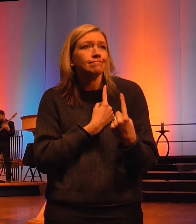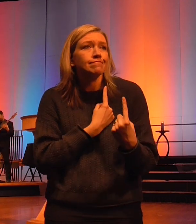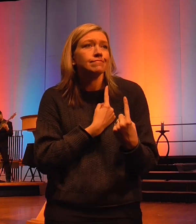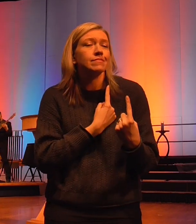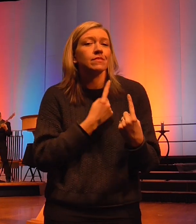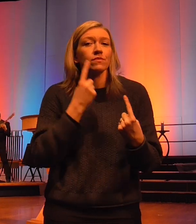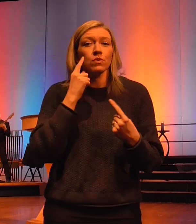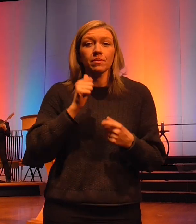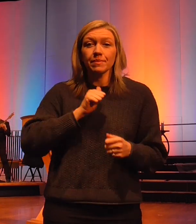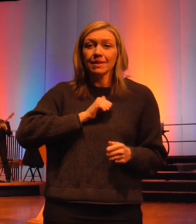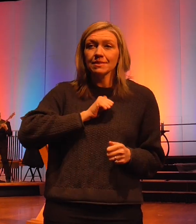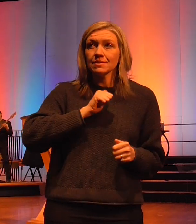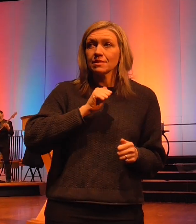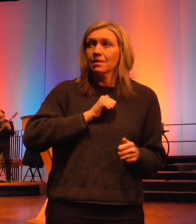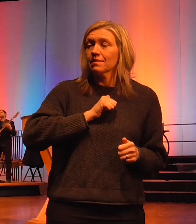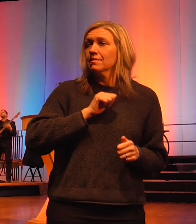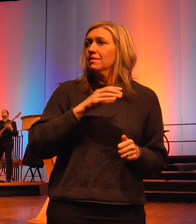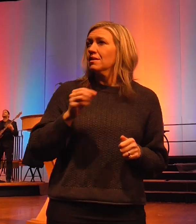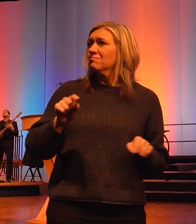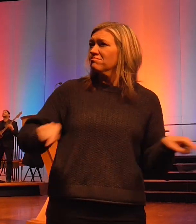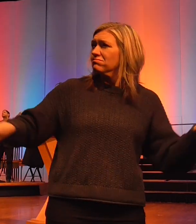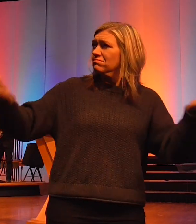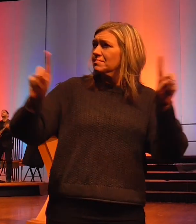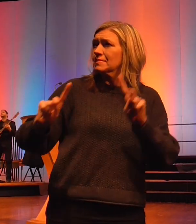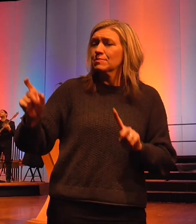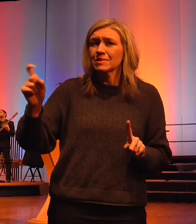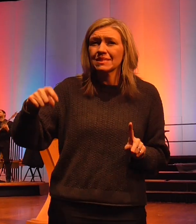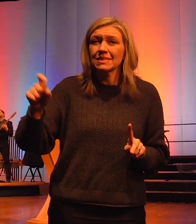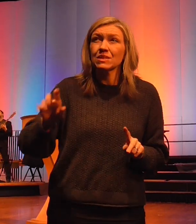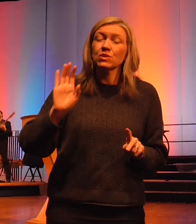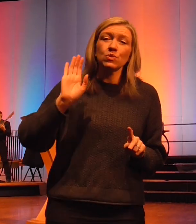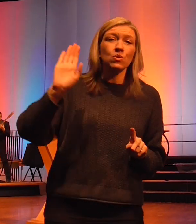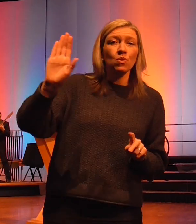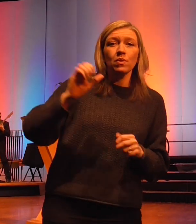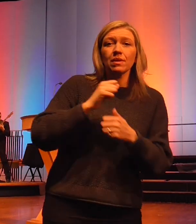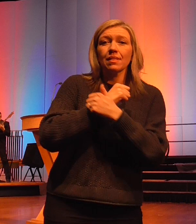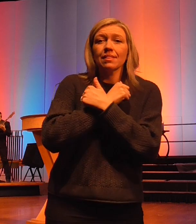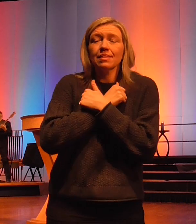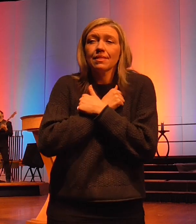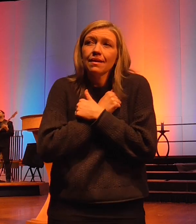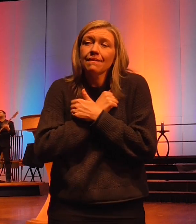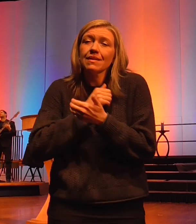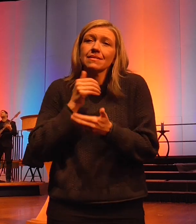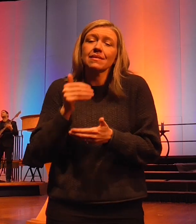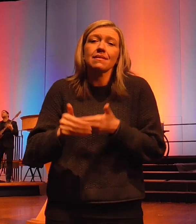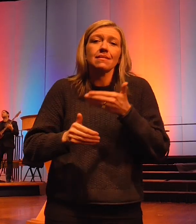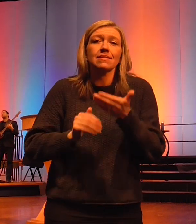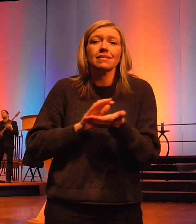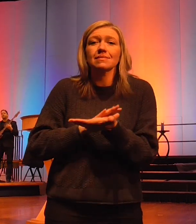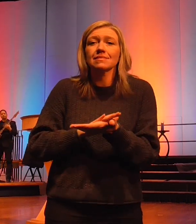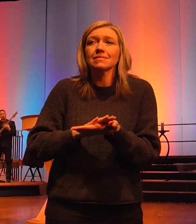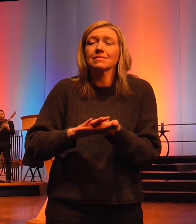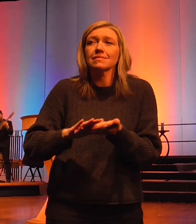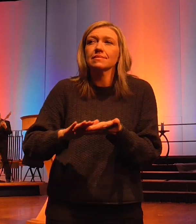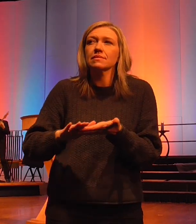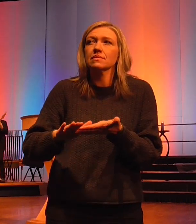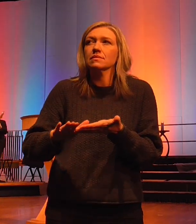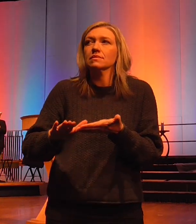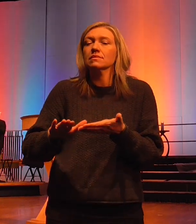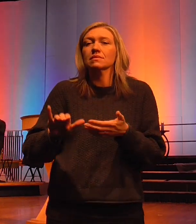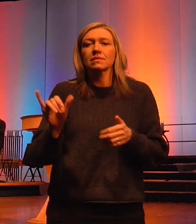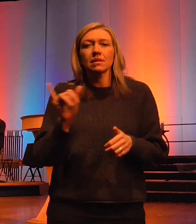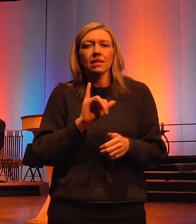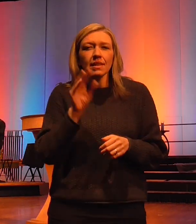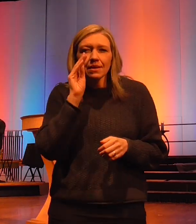for myself and those who need your loving kindness. Like a